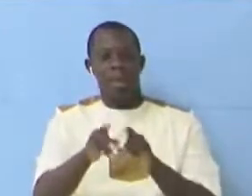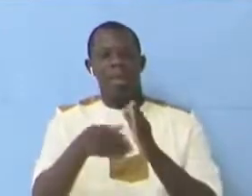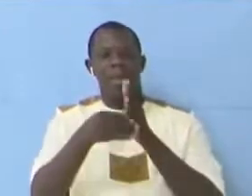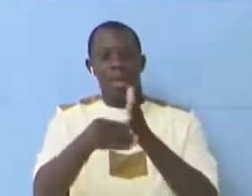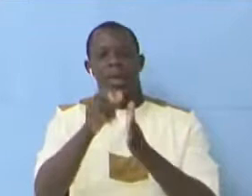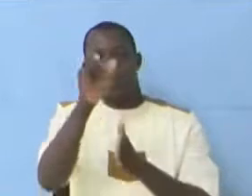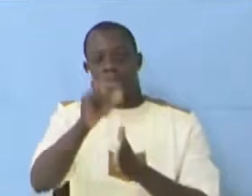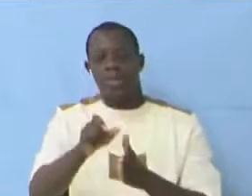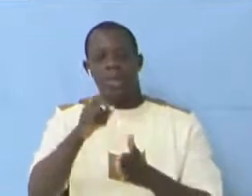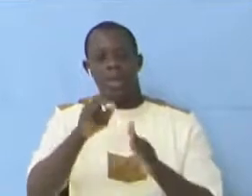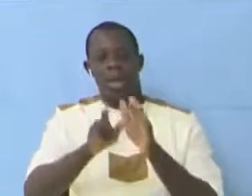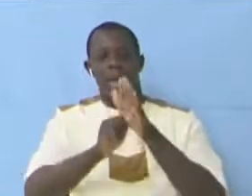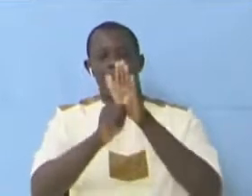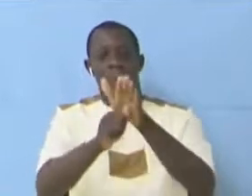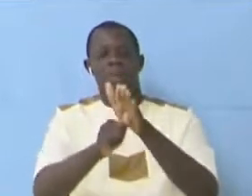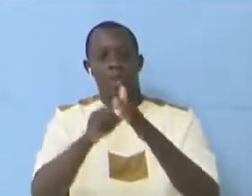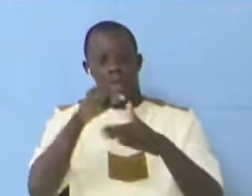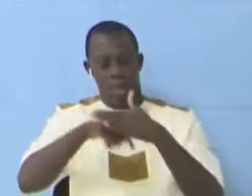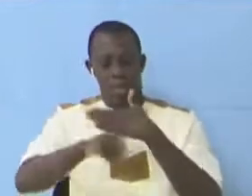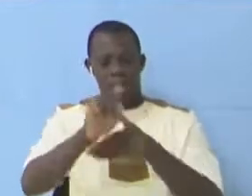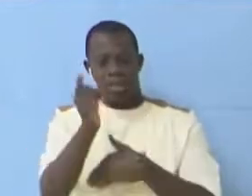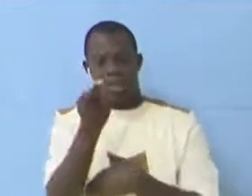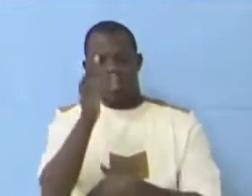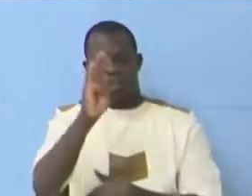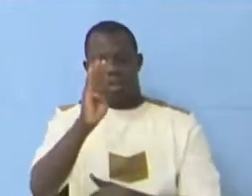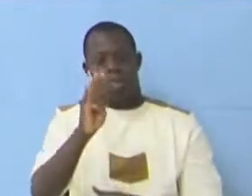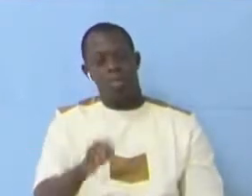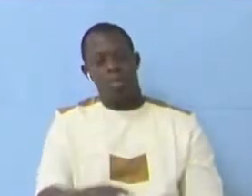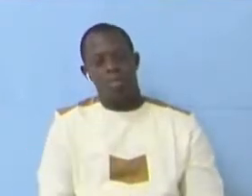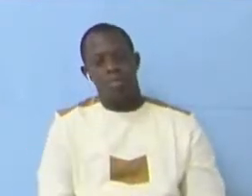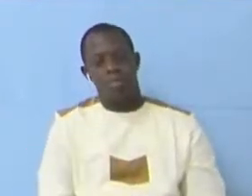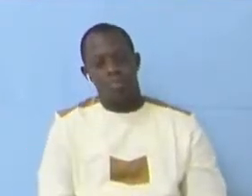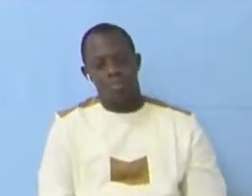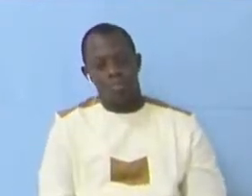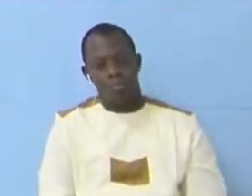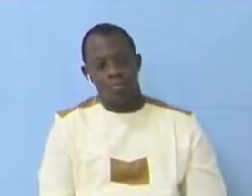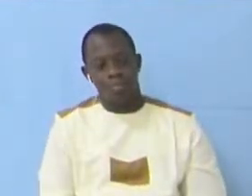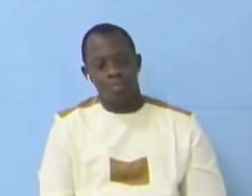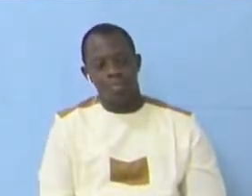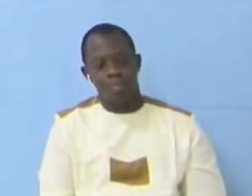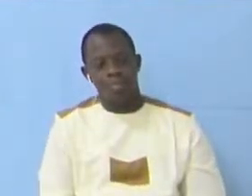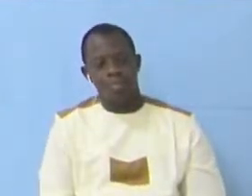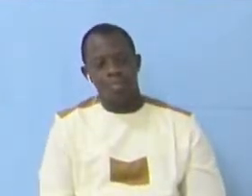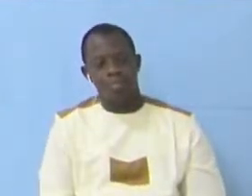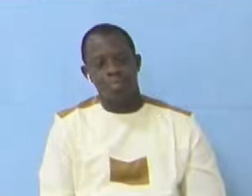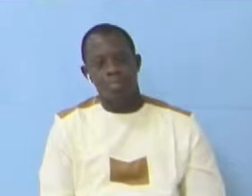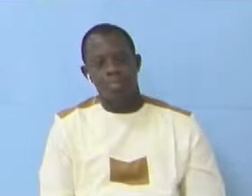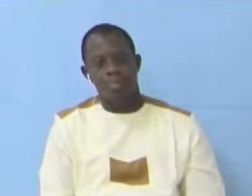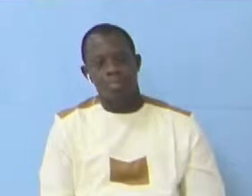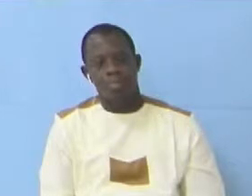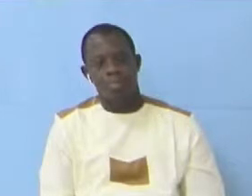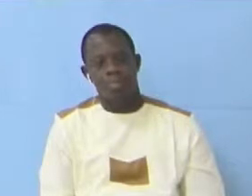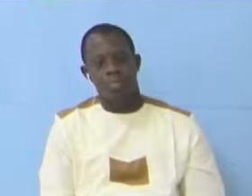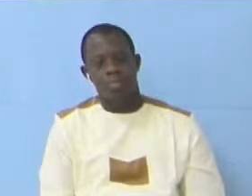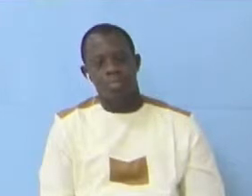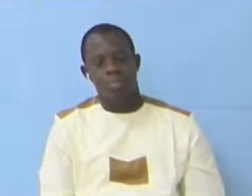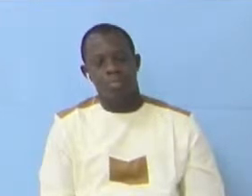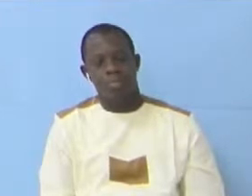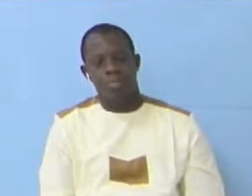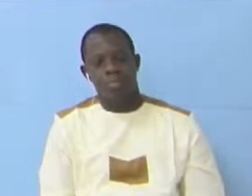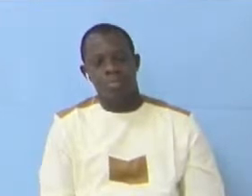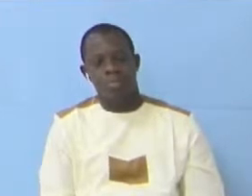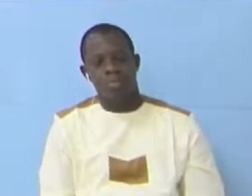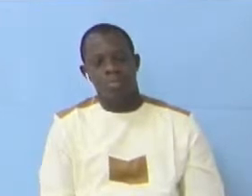Bissau. ci atum 2008 ne ko sax ne dañ ma delloo ci liggéey waaye nag maa nekkoon ki toppoon ci ki jiite yoon wi ñu ebaloon ci